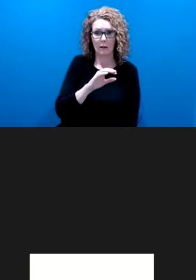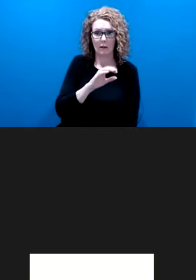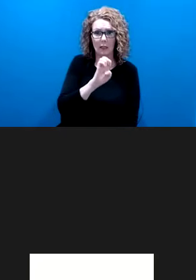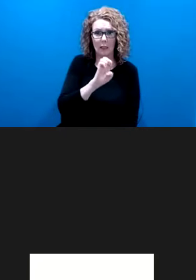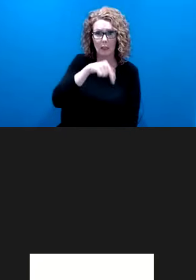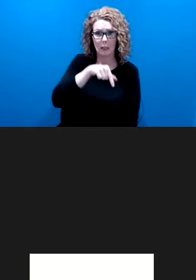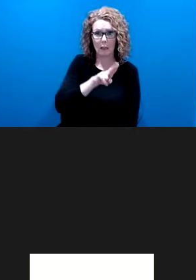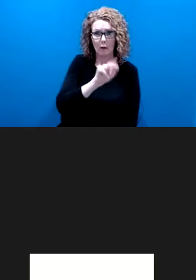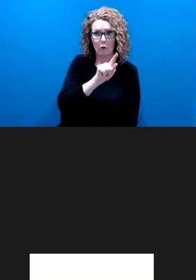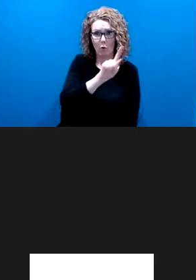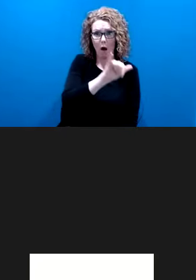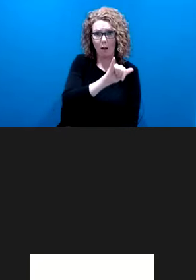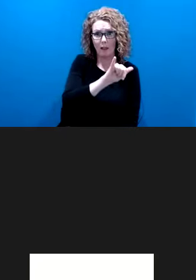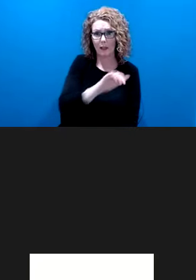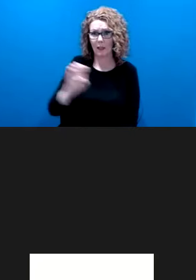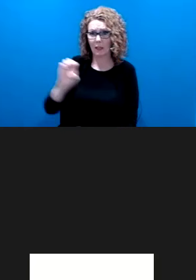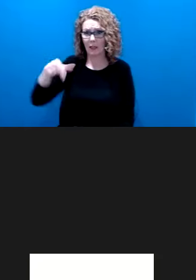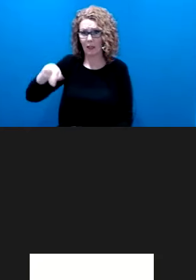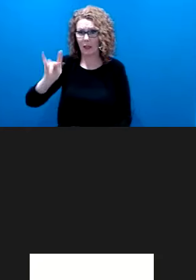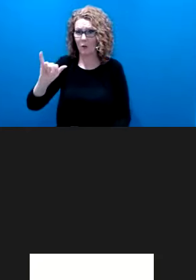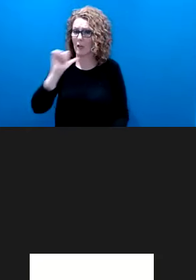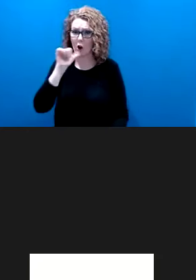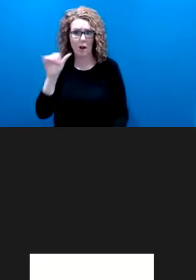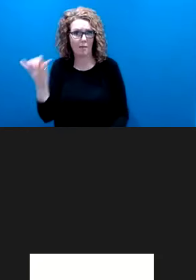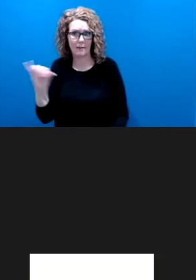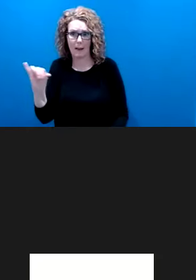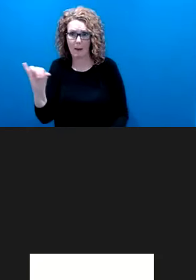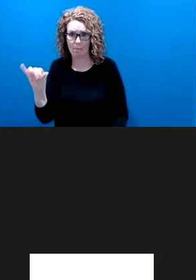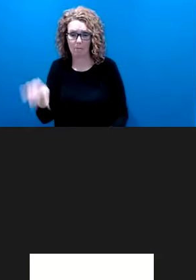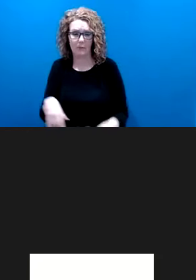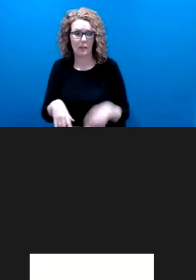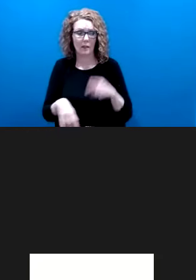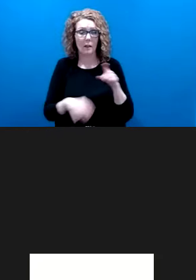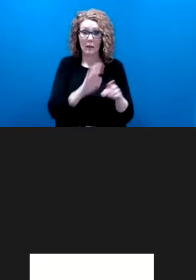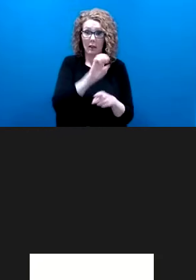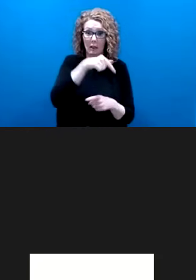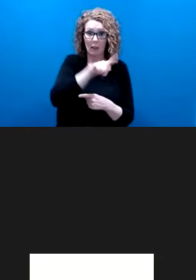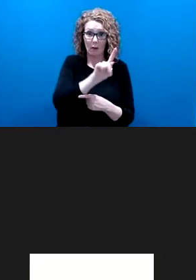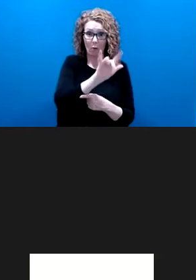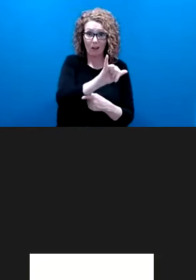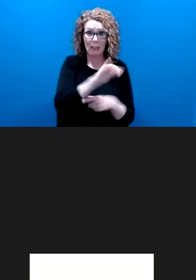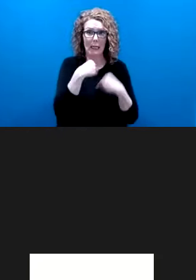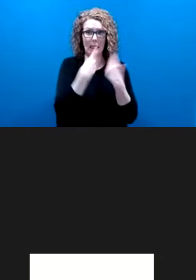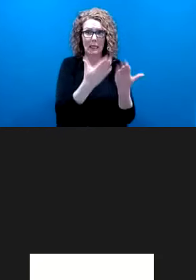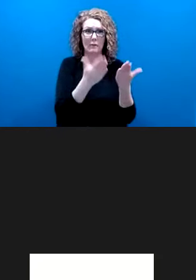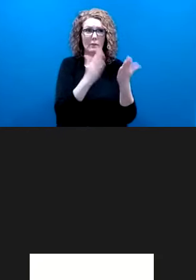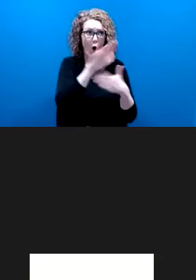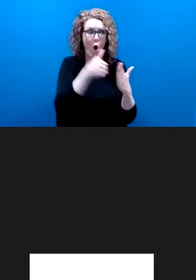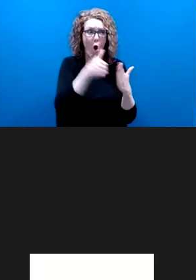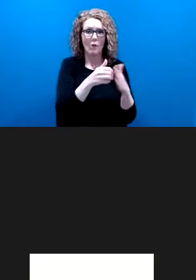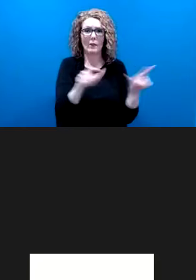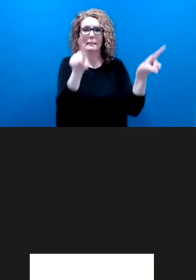same. Equality gives everyone the same resources to reach the same opportunities, while equity gives people